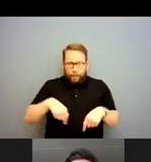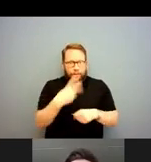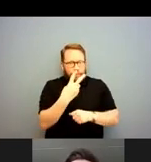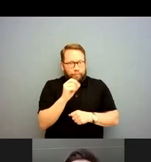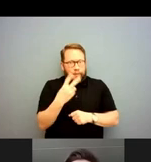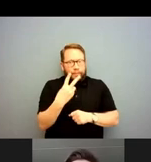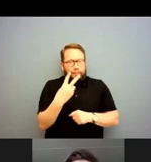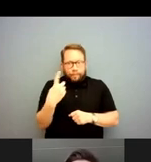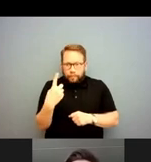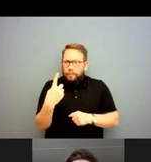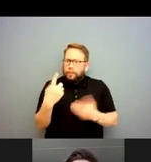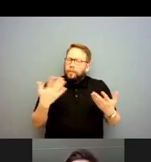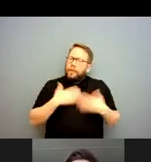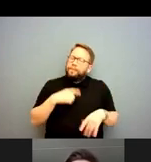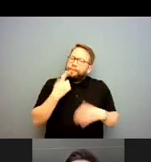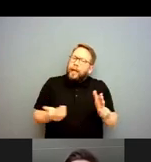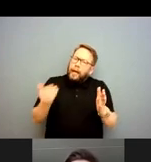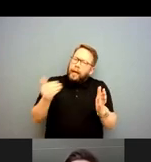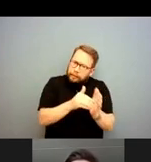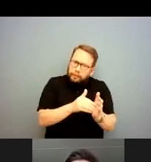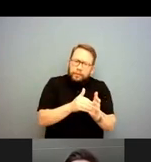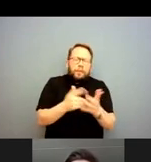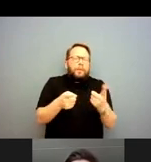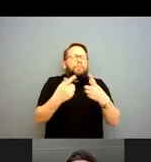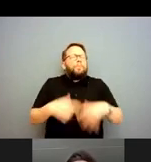very important message of the declaration.